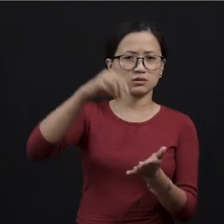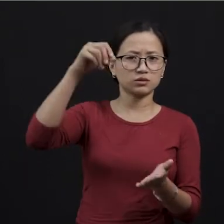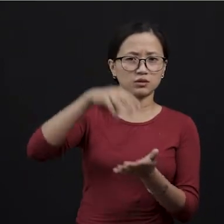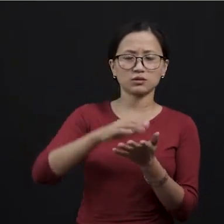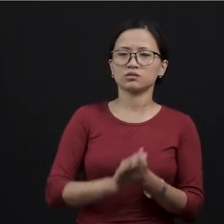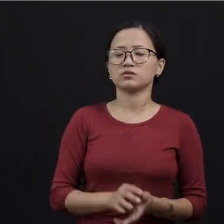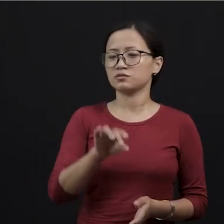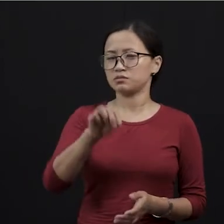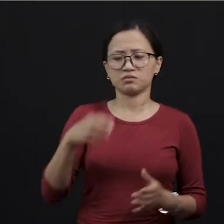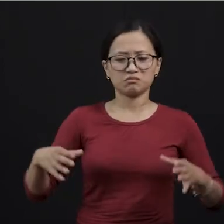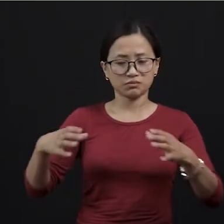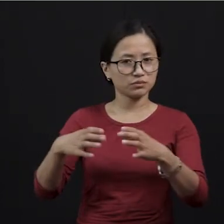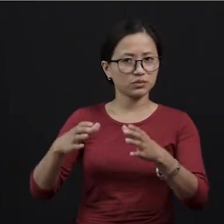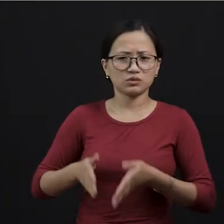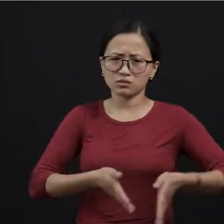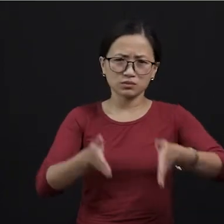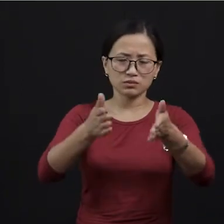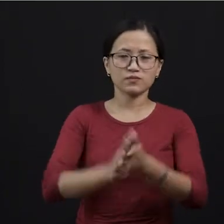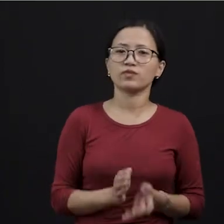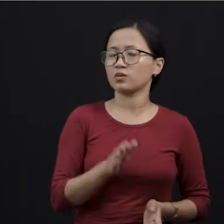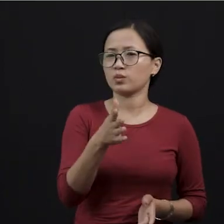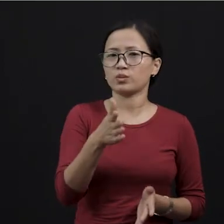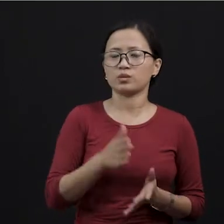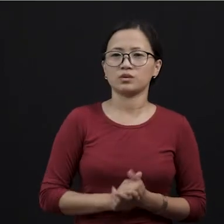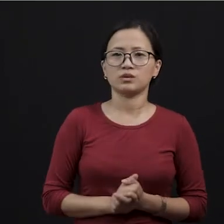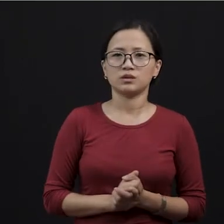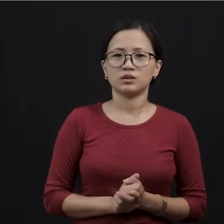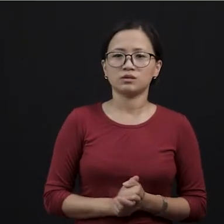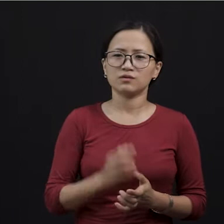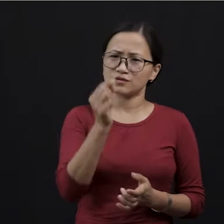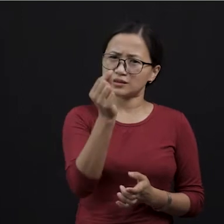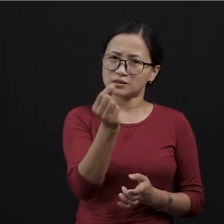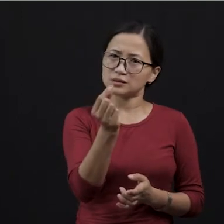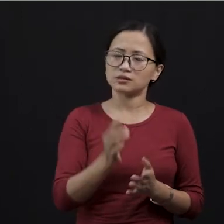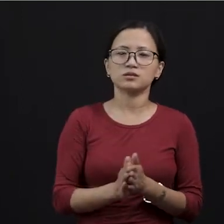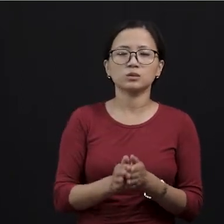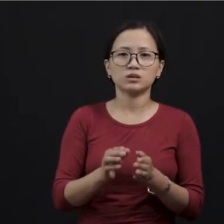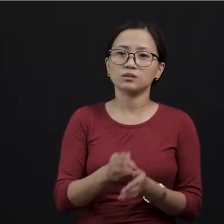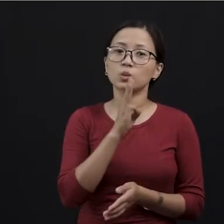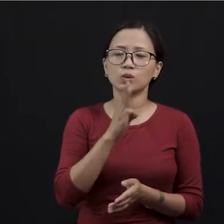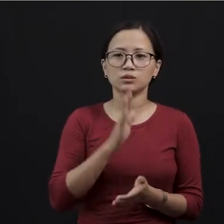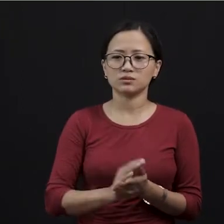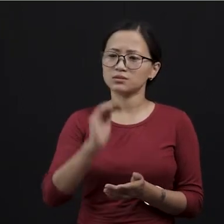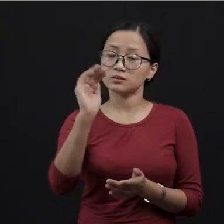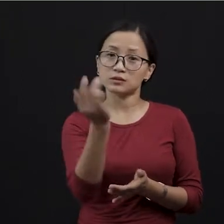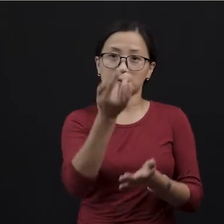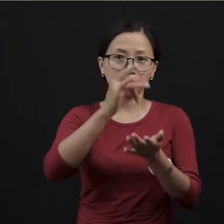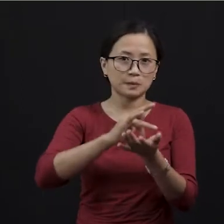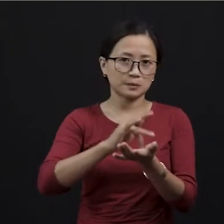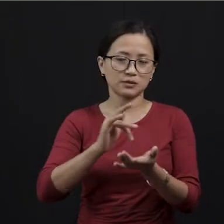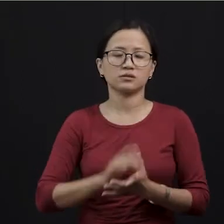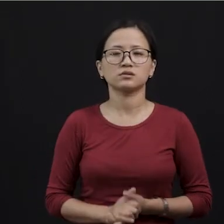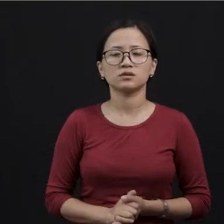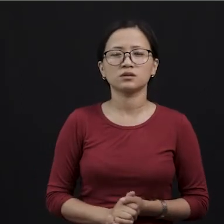or wells. No. In the desert, only very little water is available. In some places, only